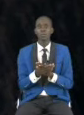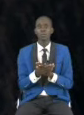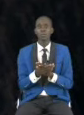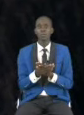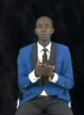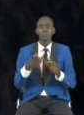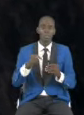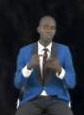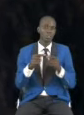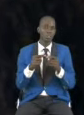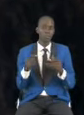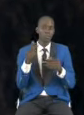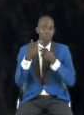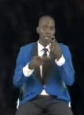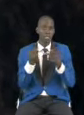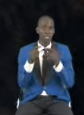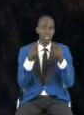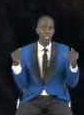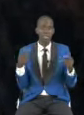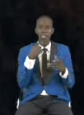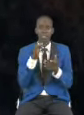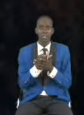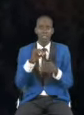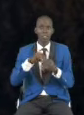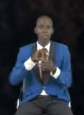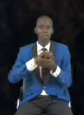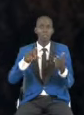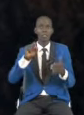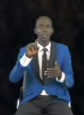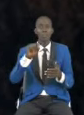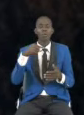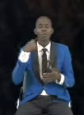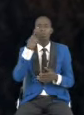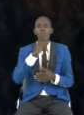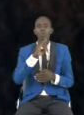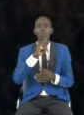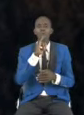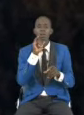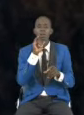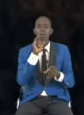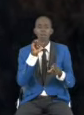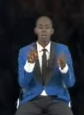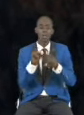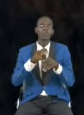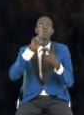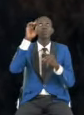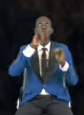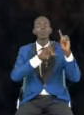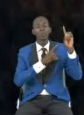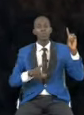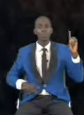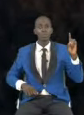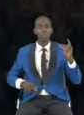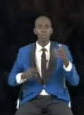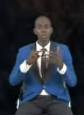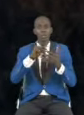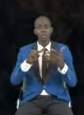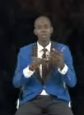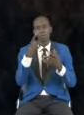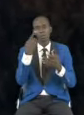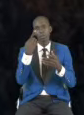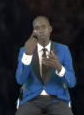in verse 11, it says, who is like unto thee, O Lord, among the gods? Who